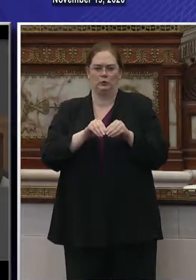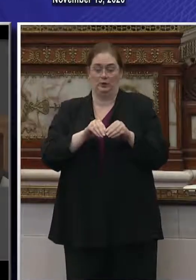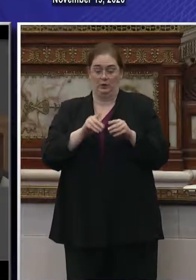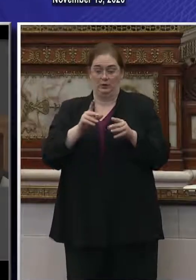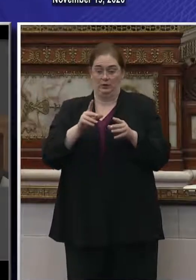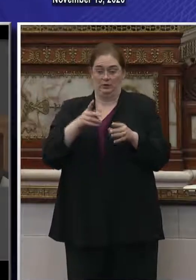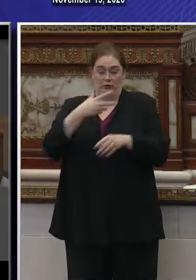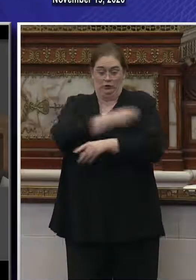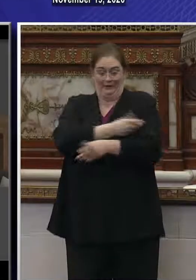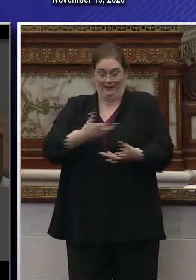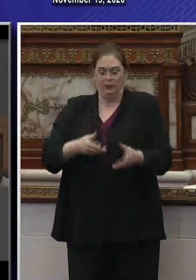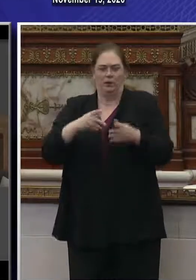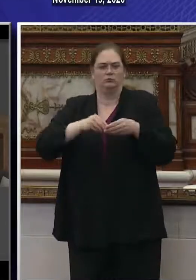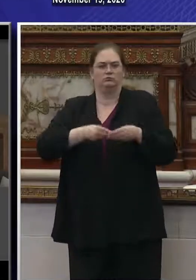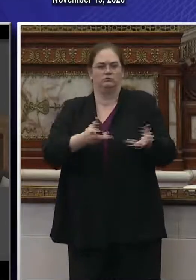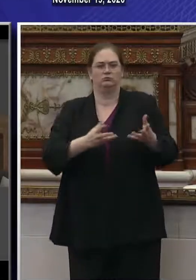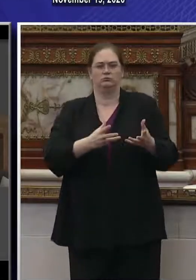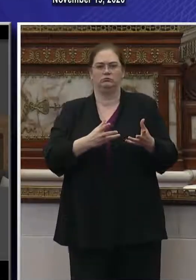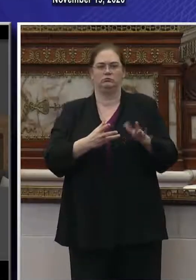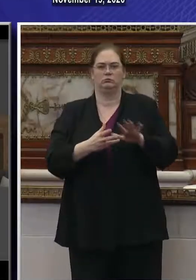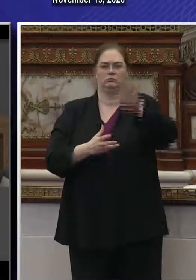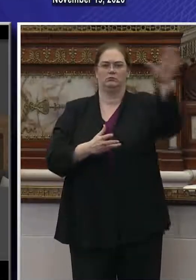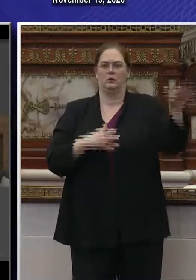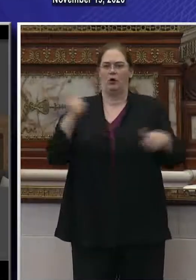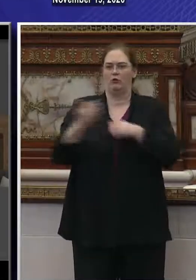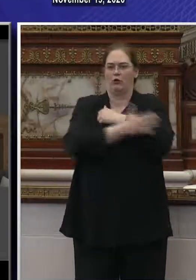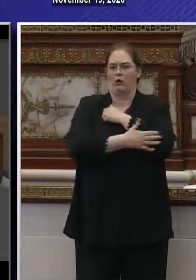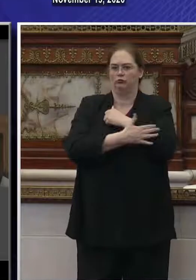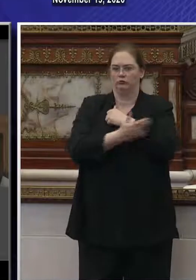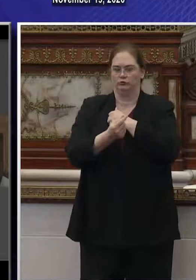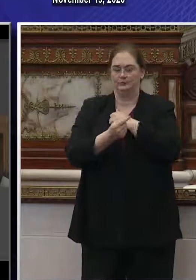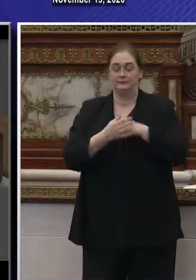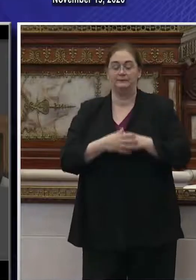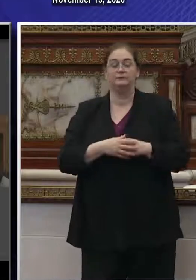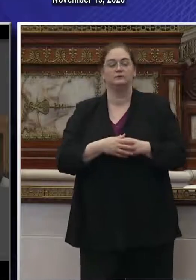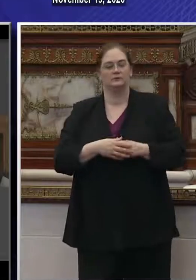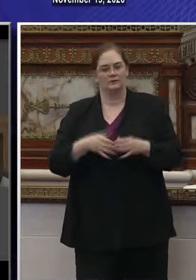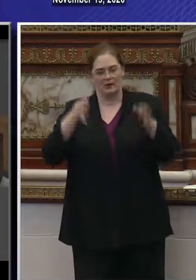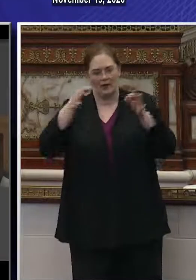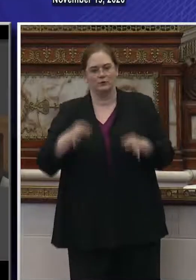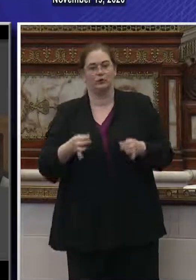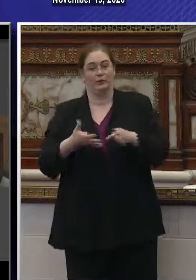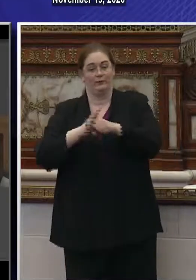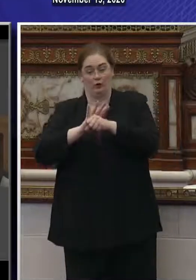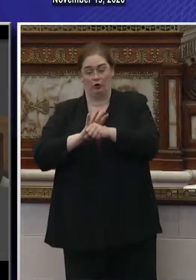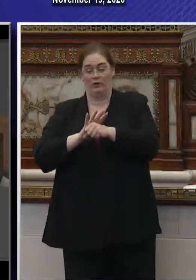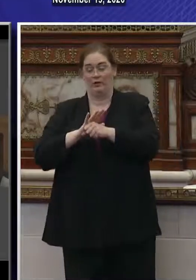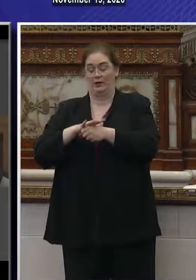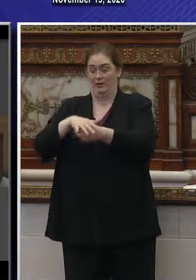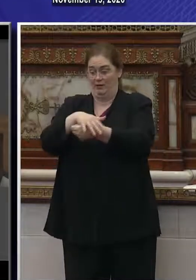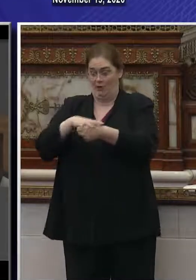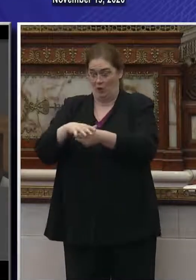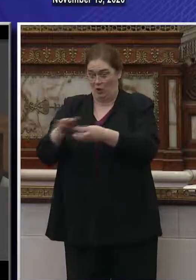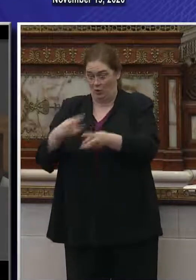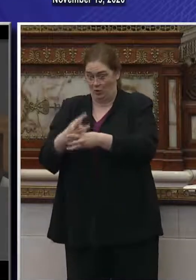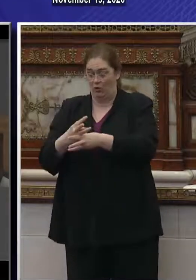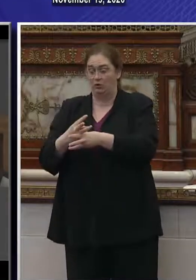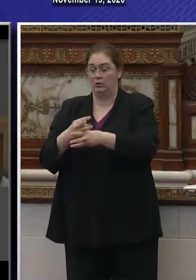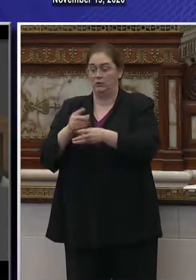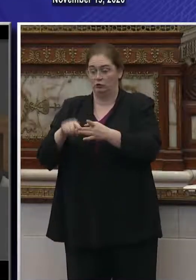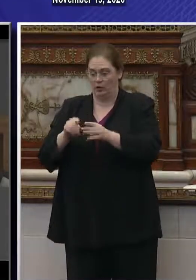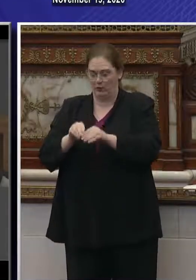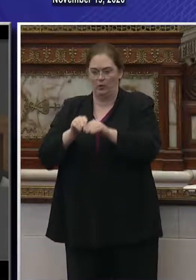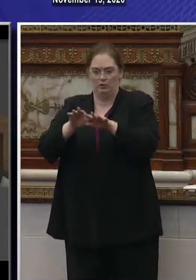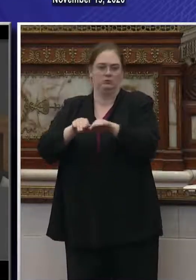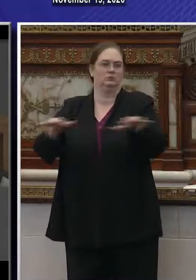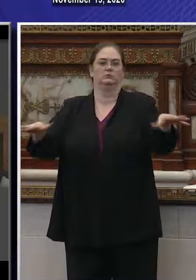distribution beyond our borders? Yes, absolutely. If there's a coronavirus anywhere in the world, it can get everywhere in the world very quickly.